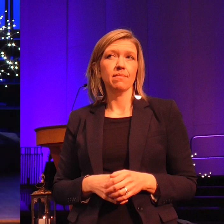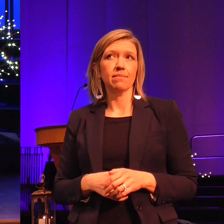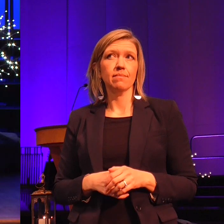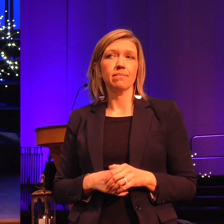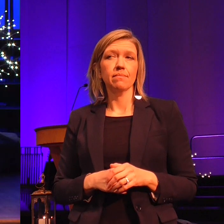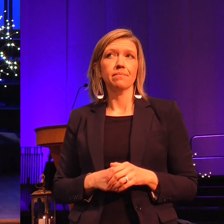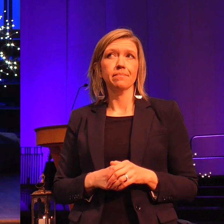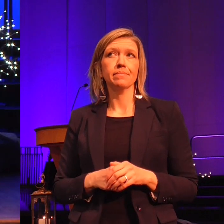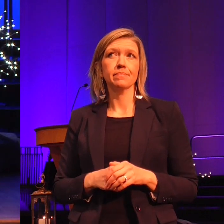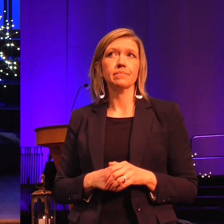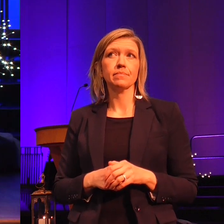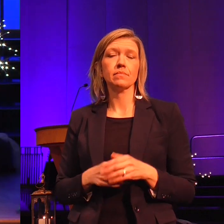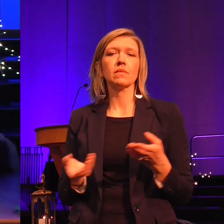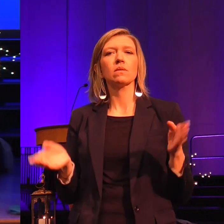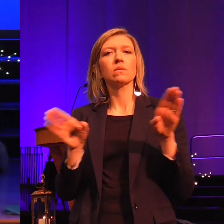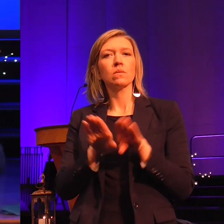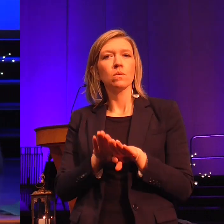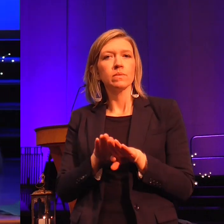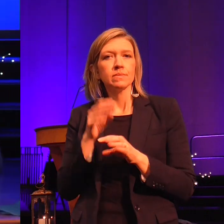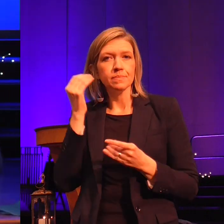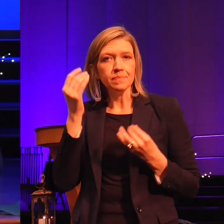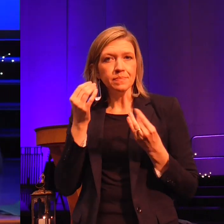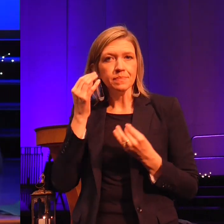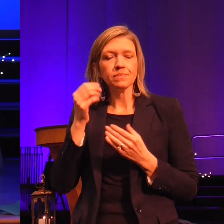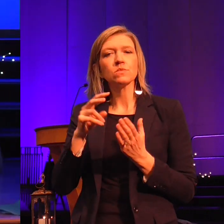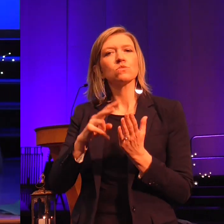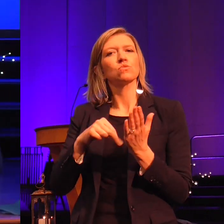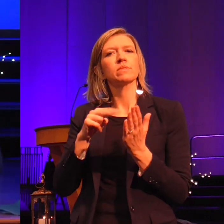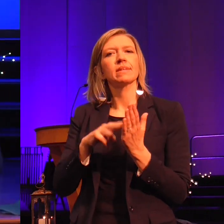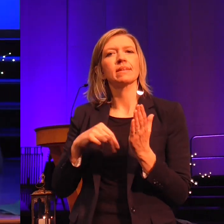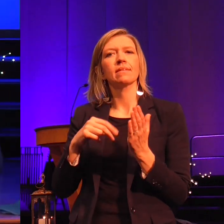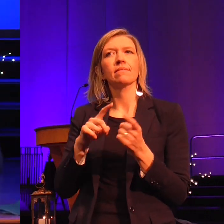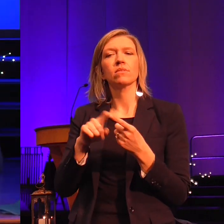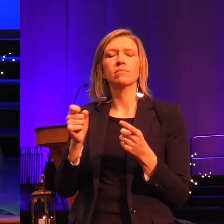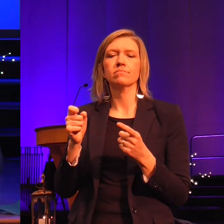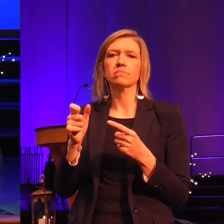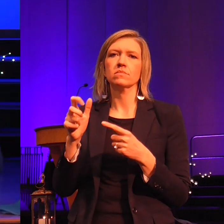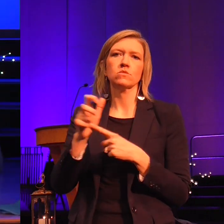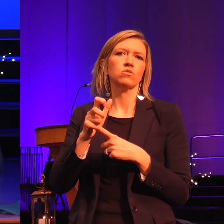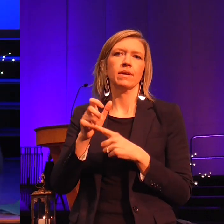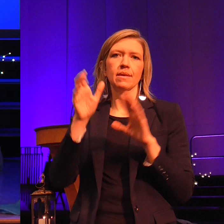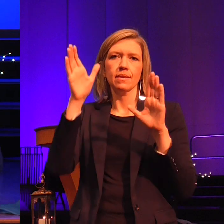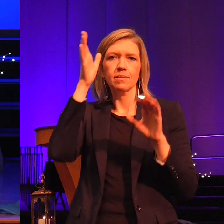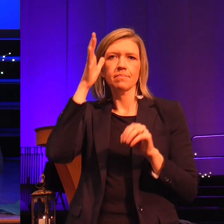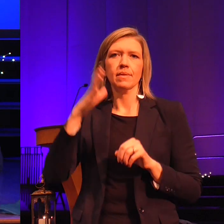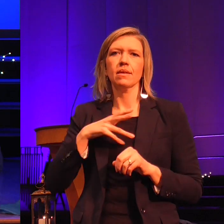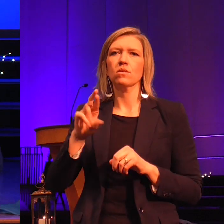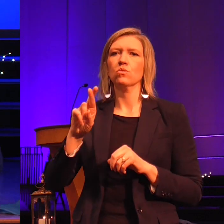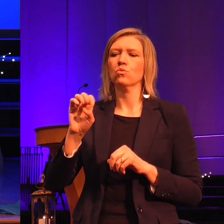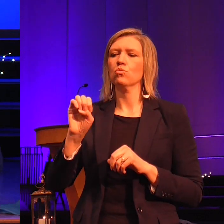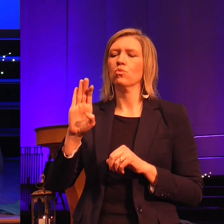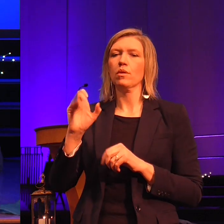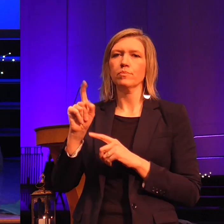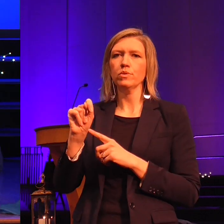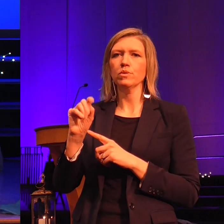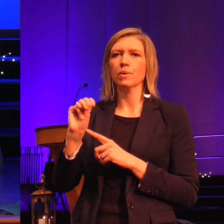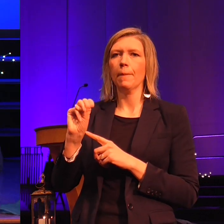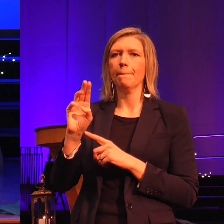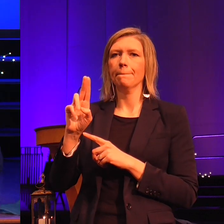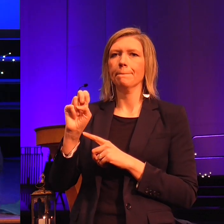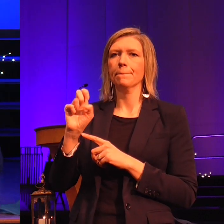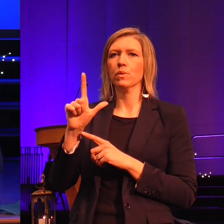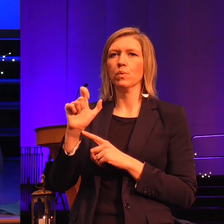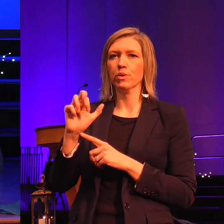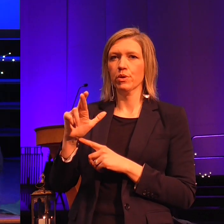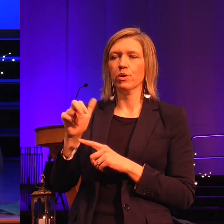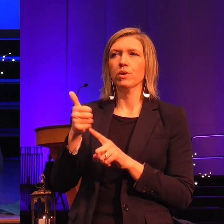I want to close with a reading from a great man, Robert Mueller, who was an ambassador